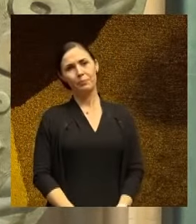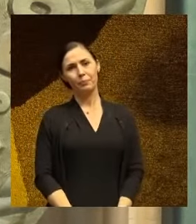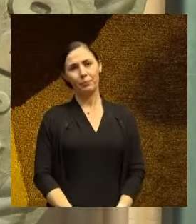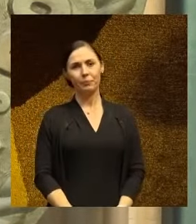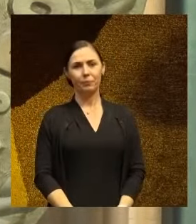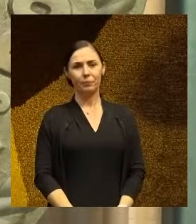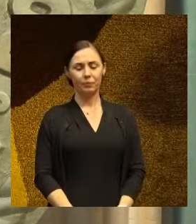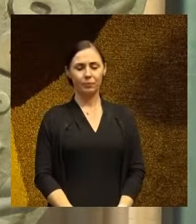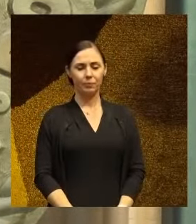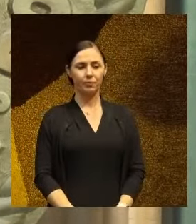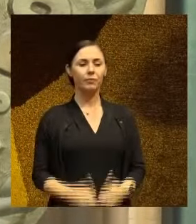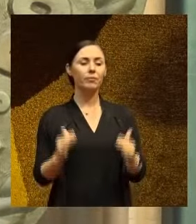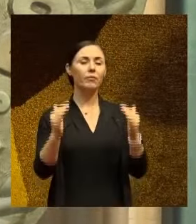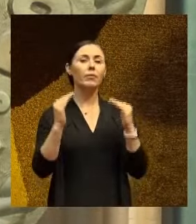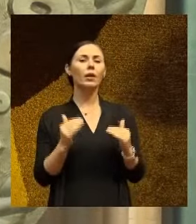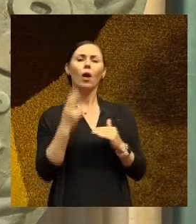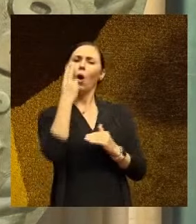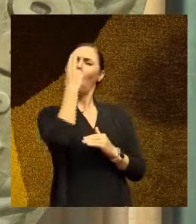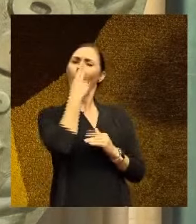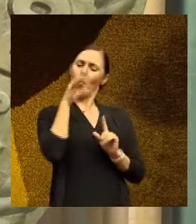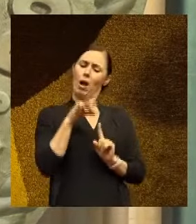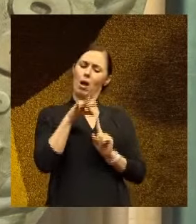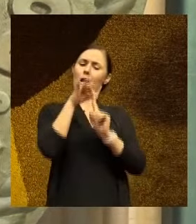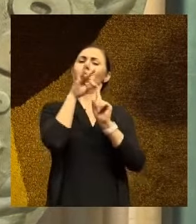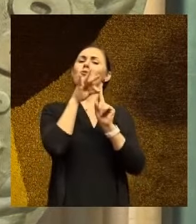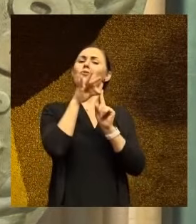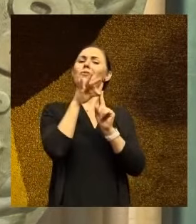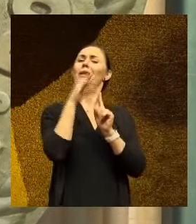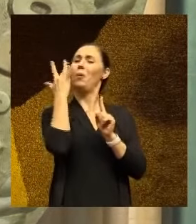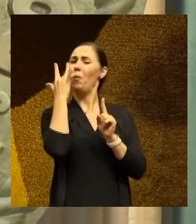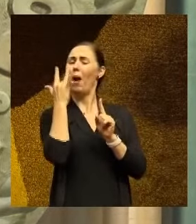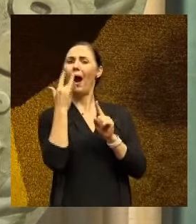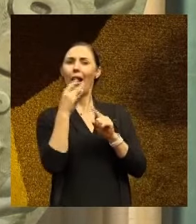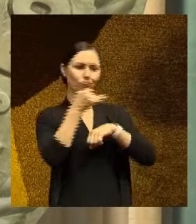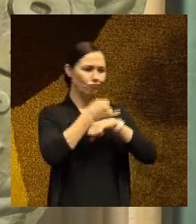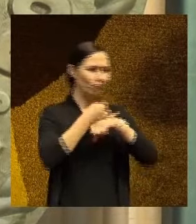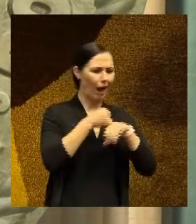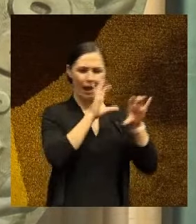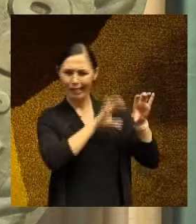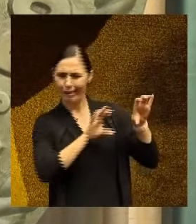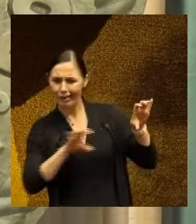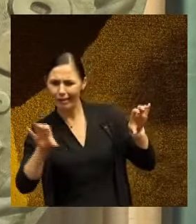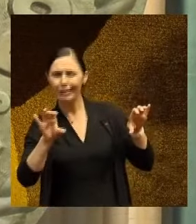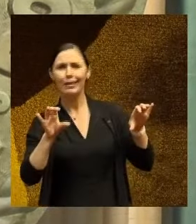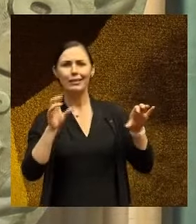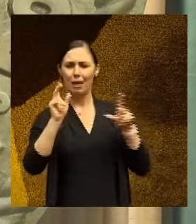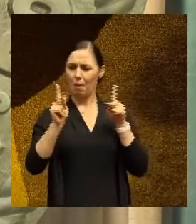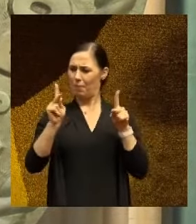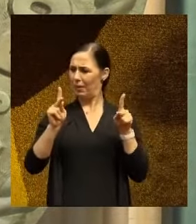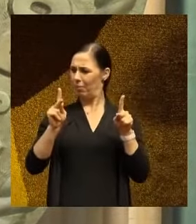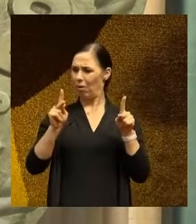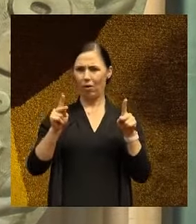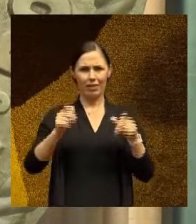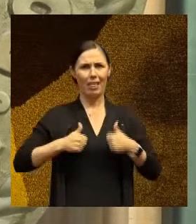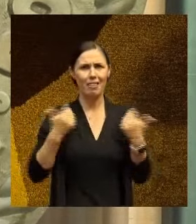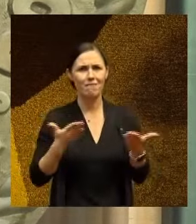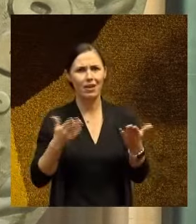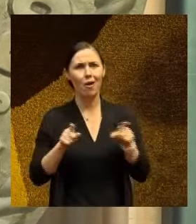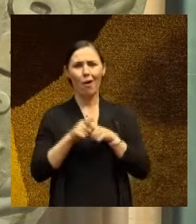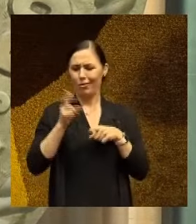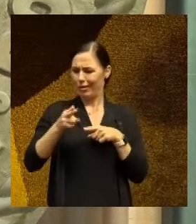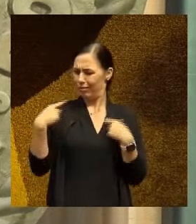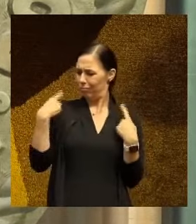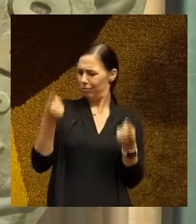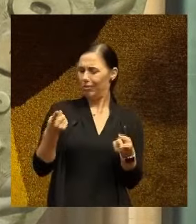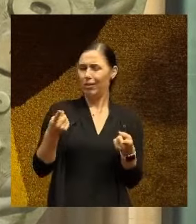Hawaii is unique. Our geography, our people, and our history. As the only island state in the